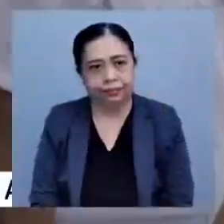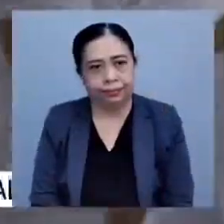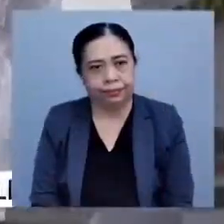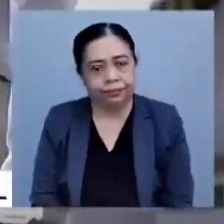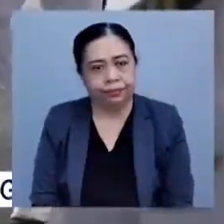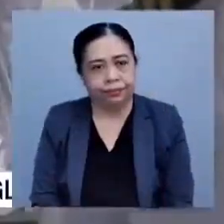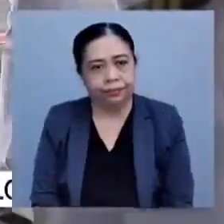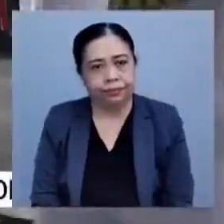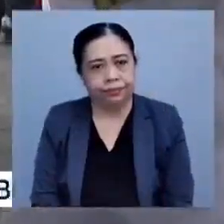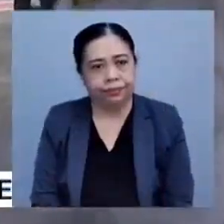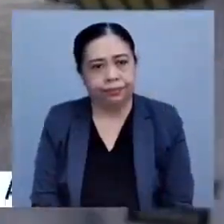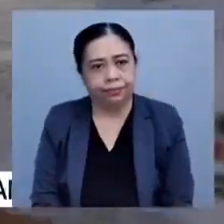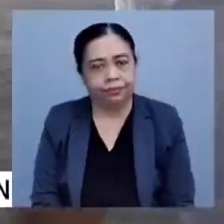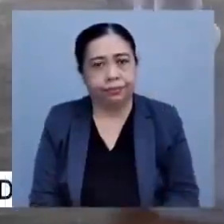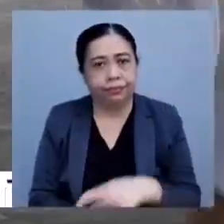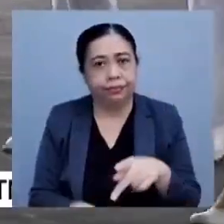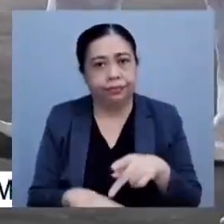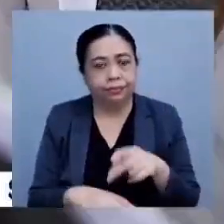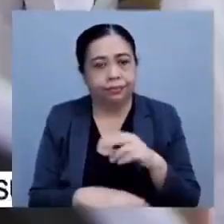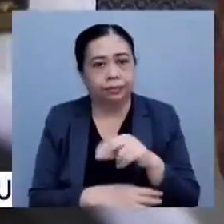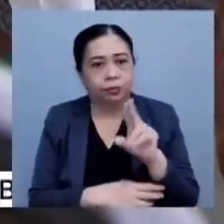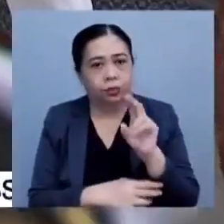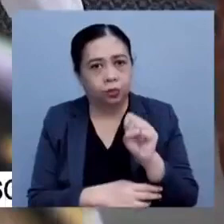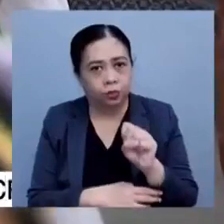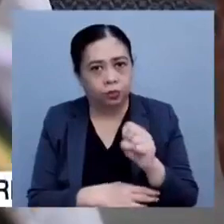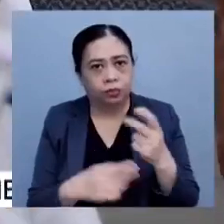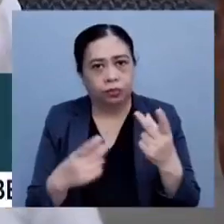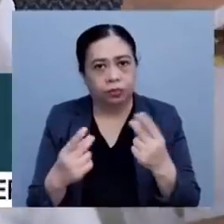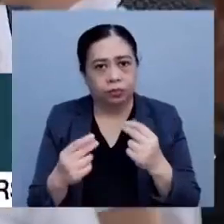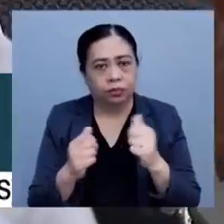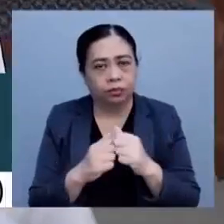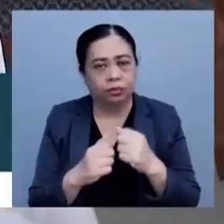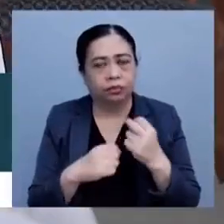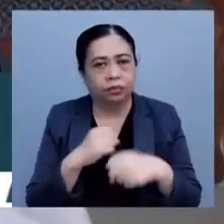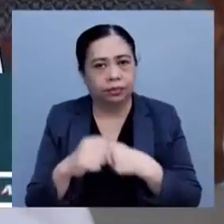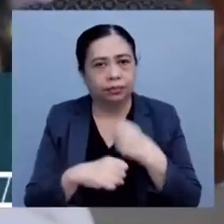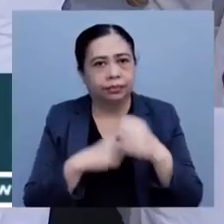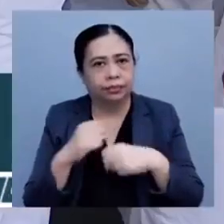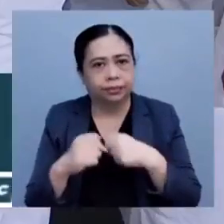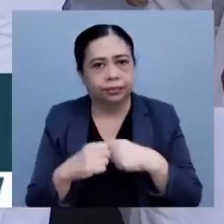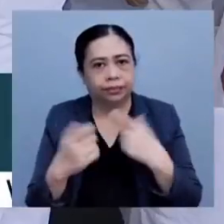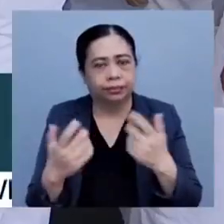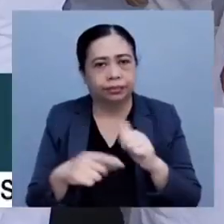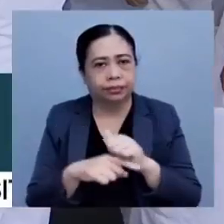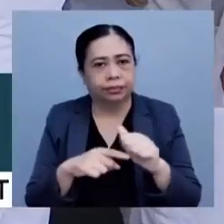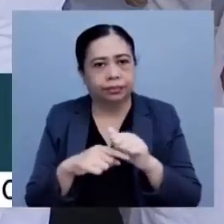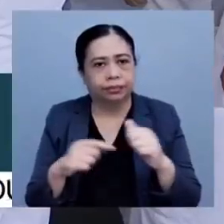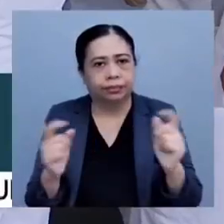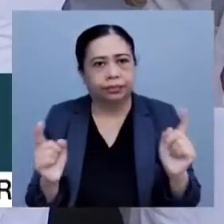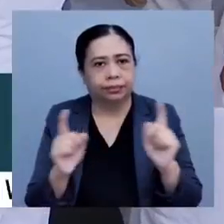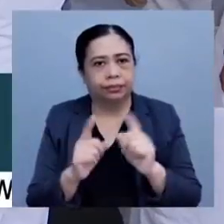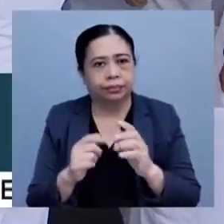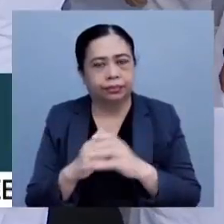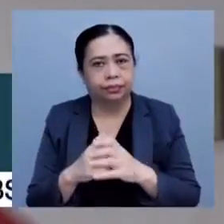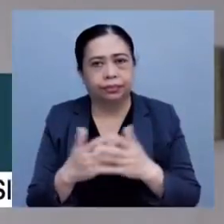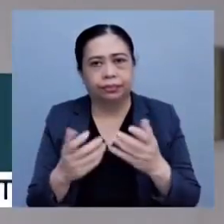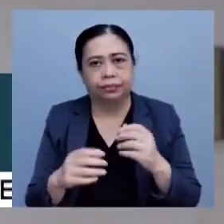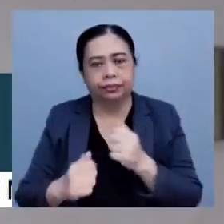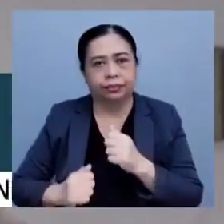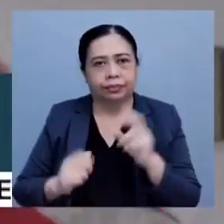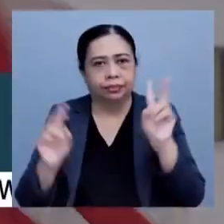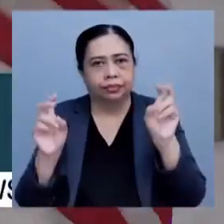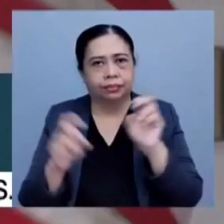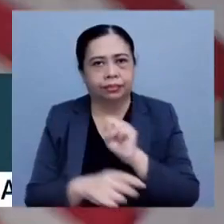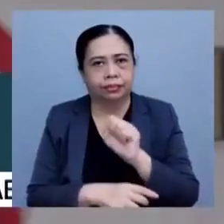The Philippines and the United States kicked off their annual bilateral Navy-to-Navy drills, dubbed Exercise Sama-Sama, at